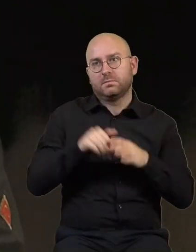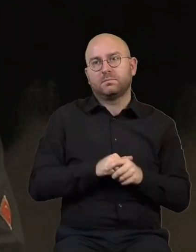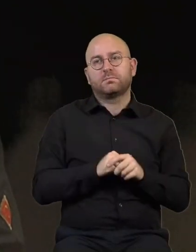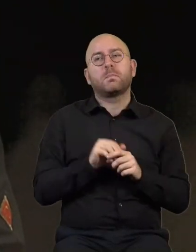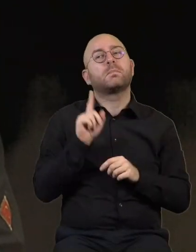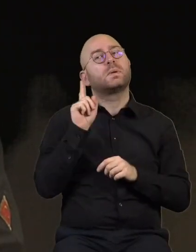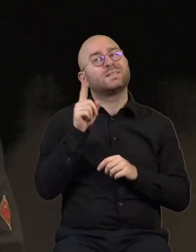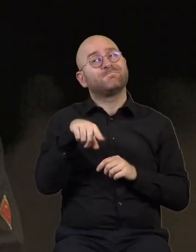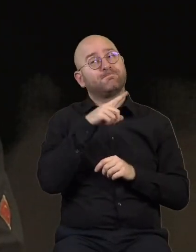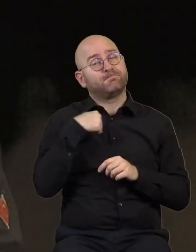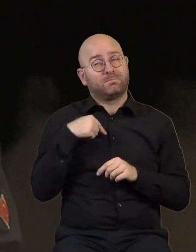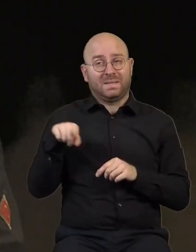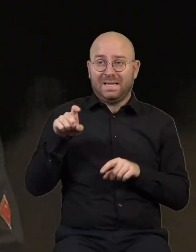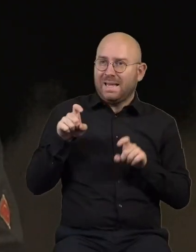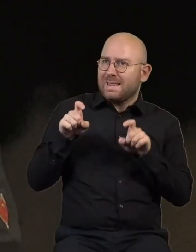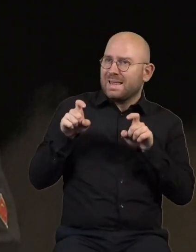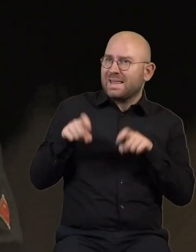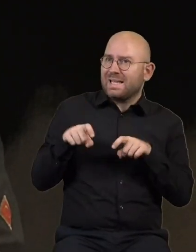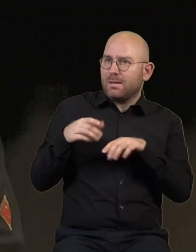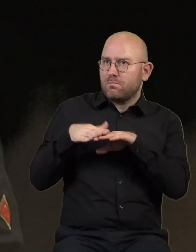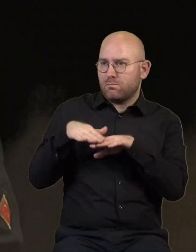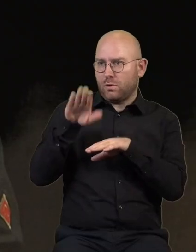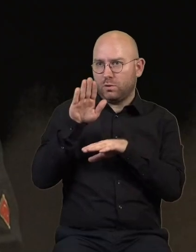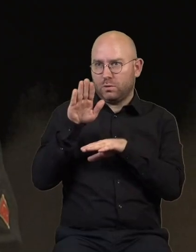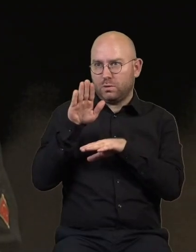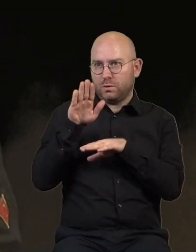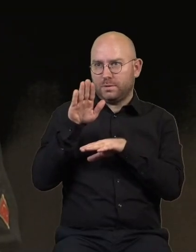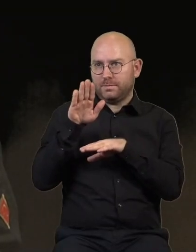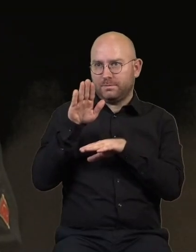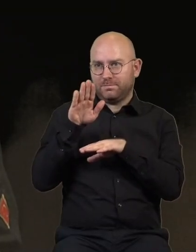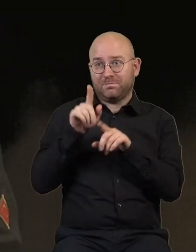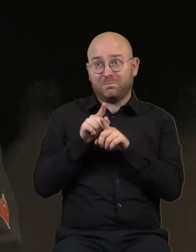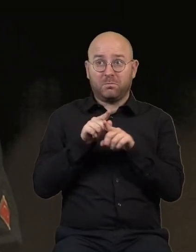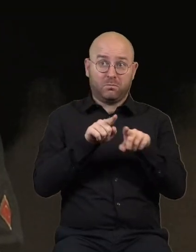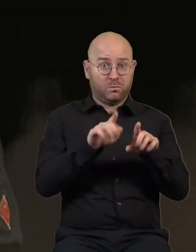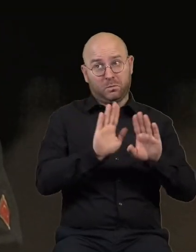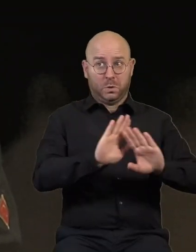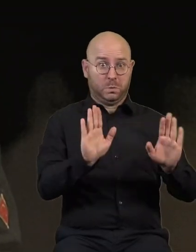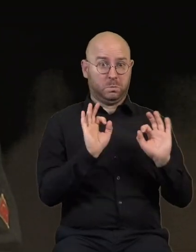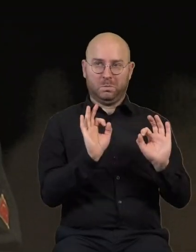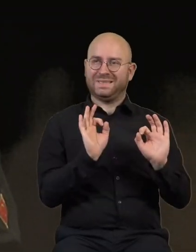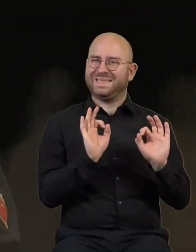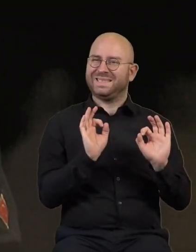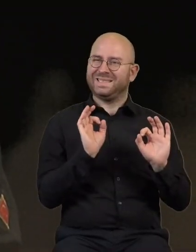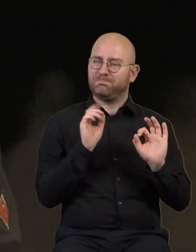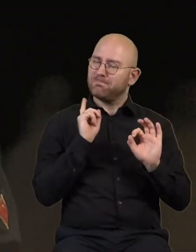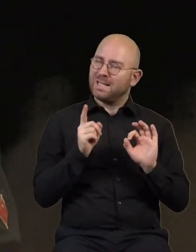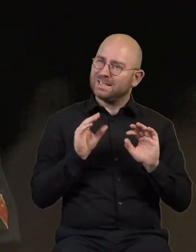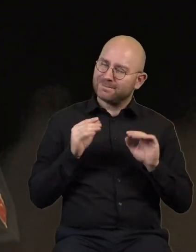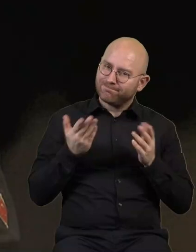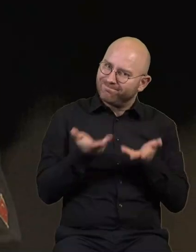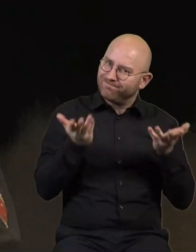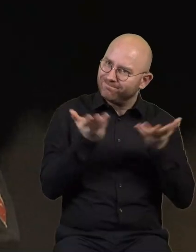of high authorities in NATO and EU say that in a few years we